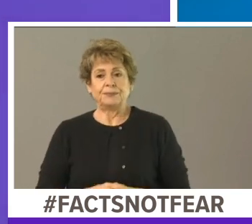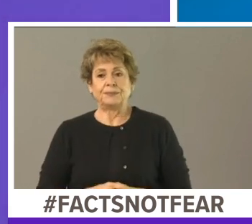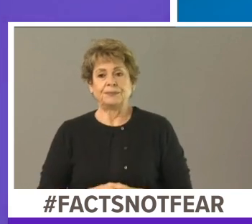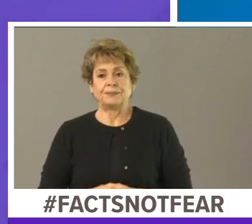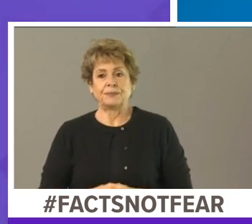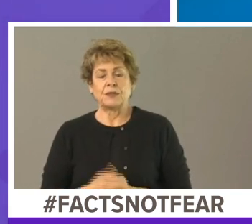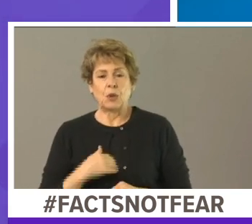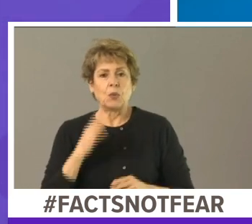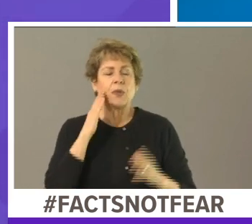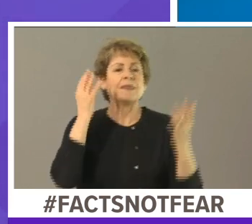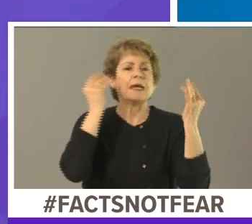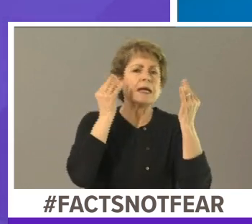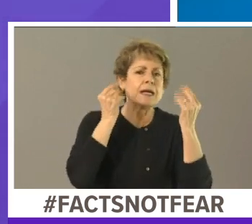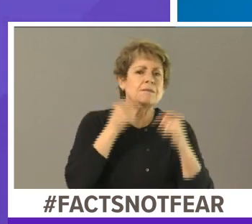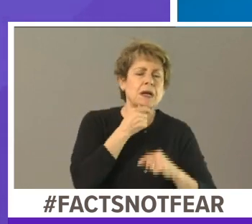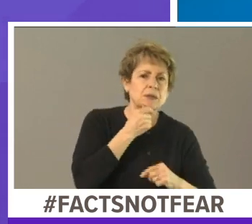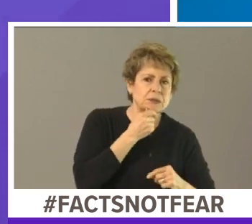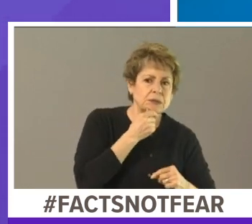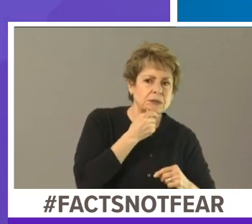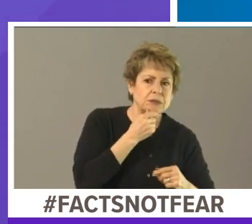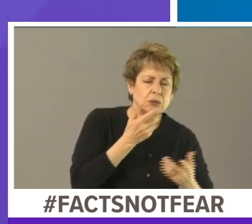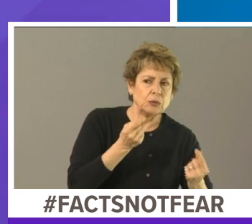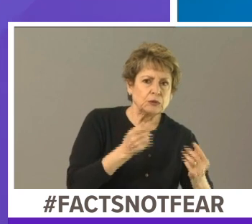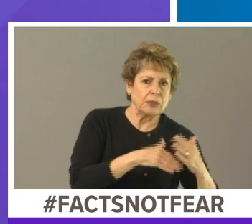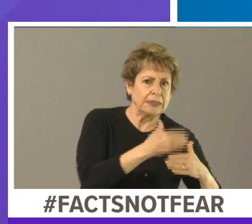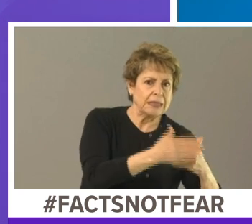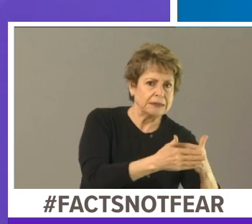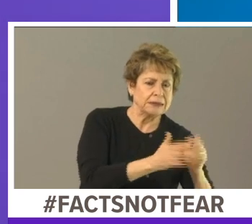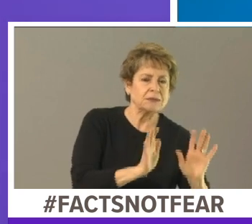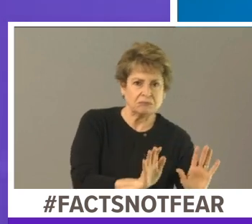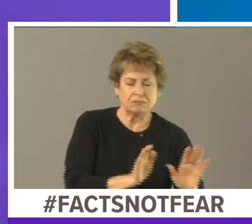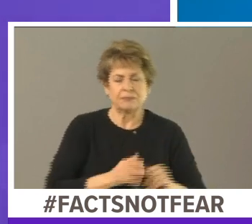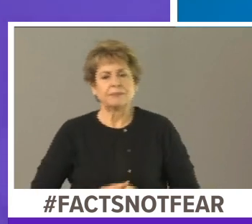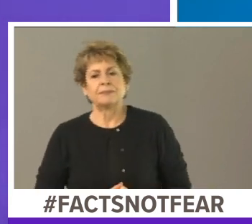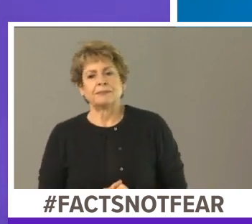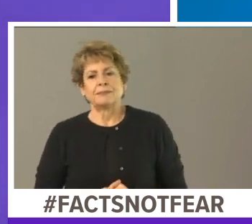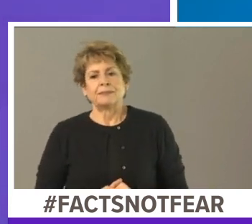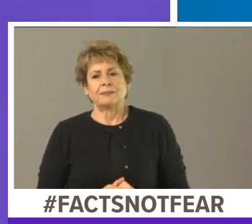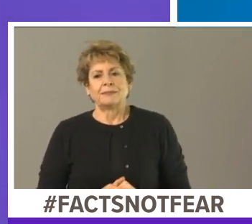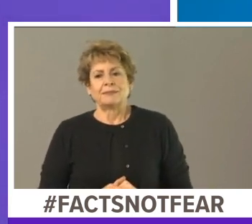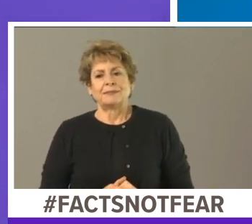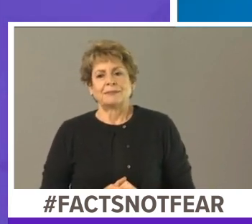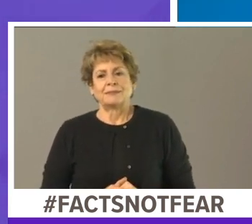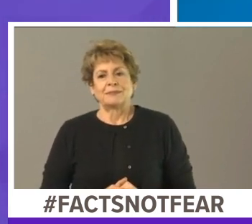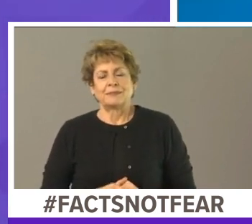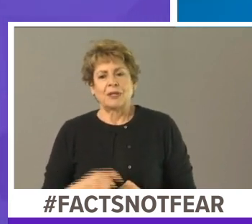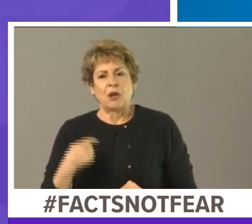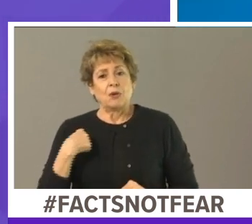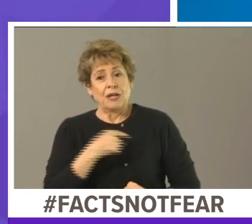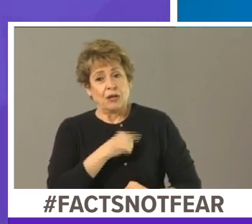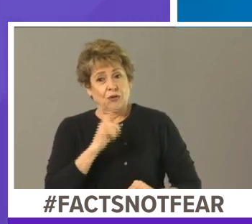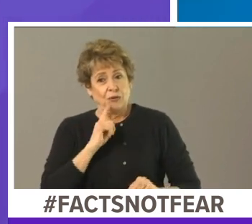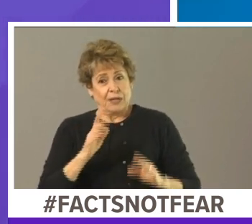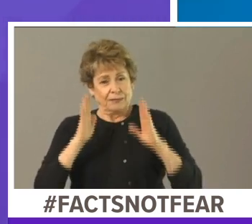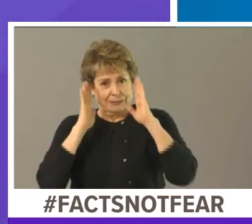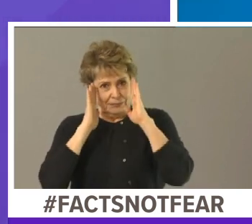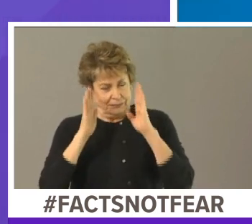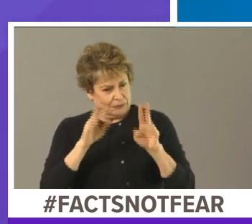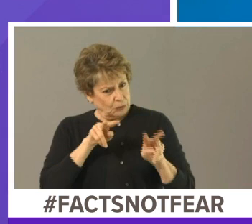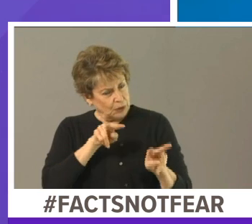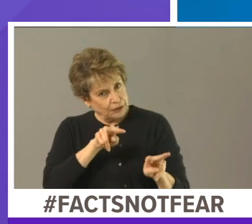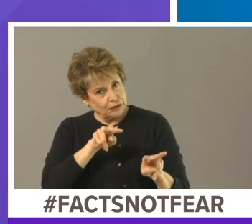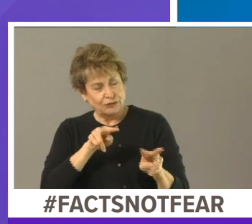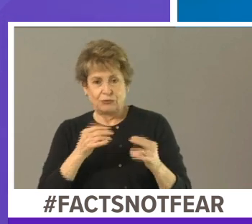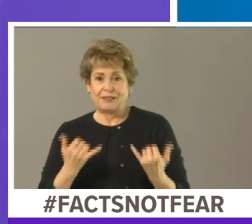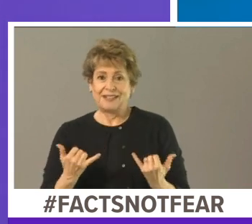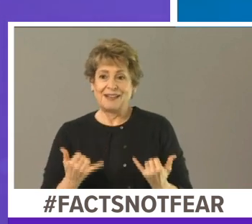those options when and if necessary. I want you to know it's something that's topical among our senior staff. Speaking of getting